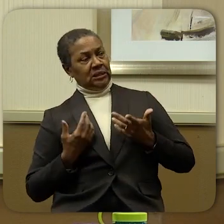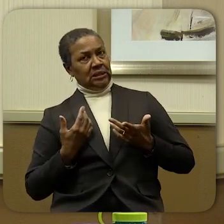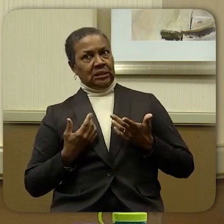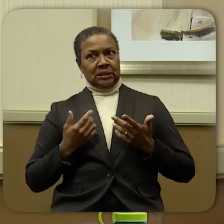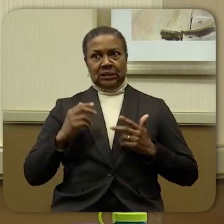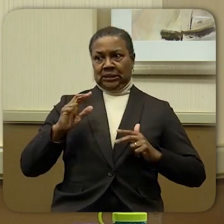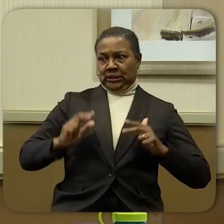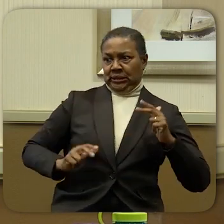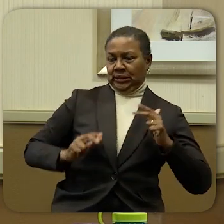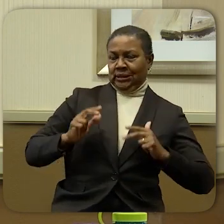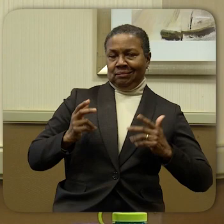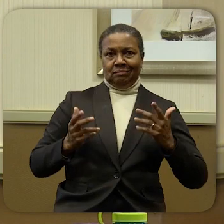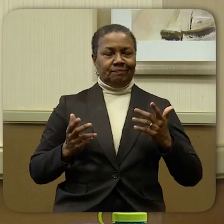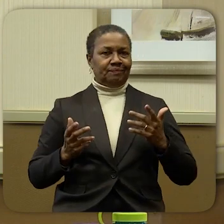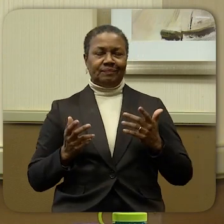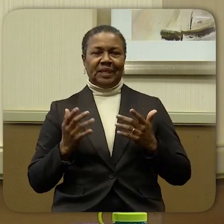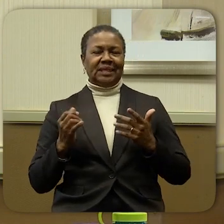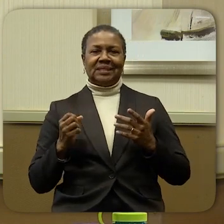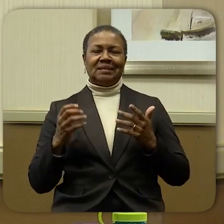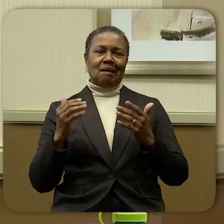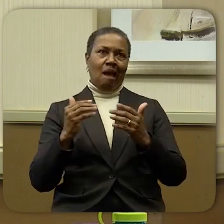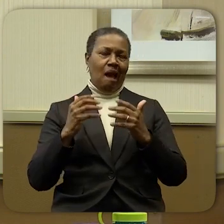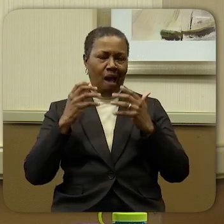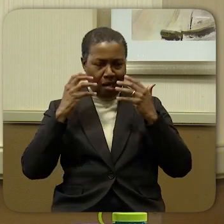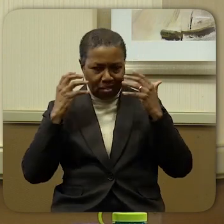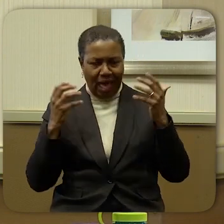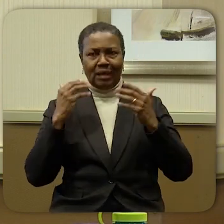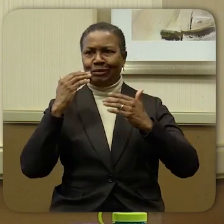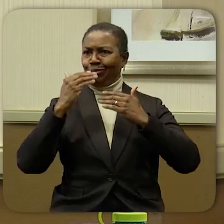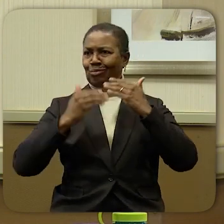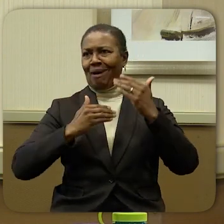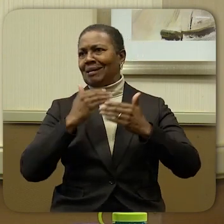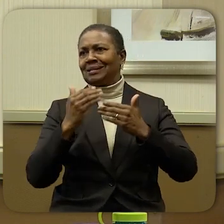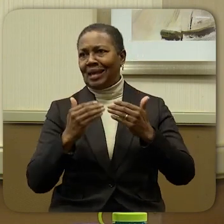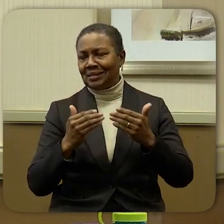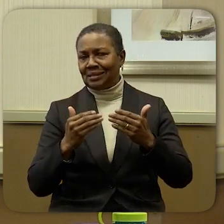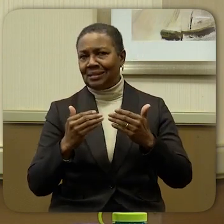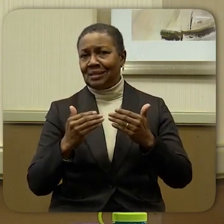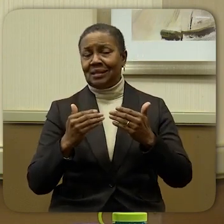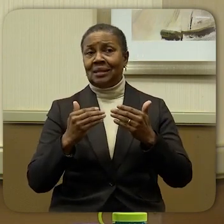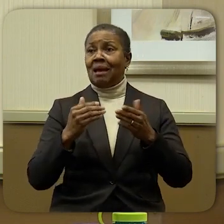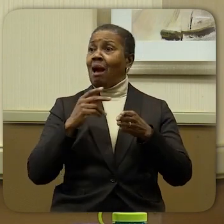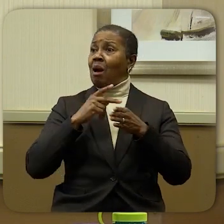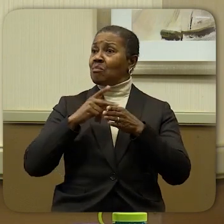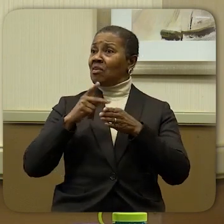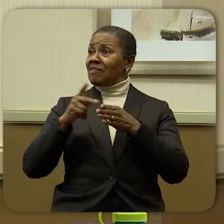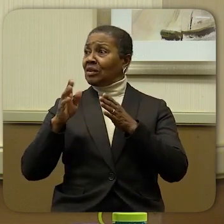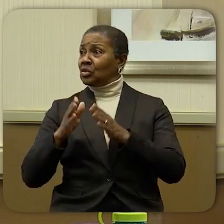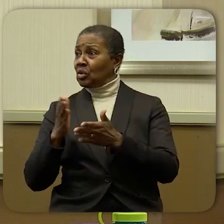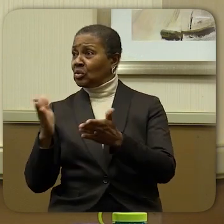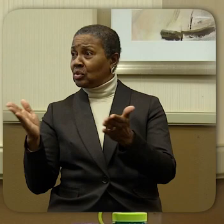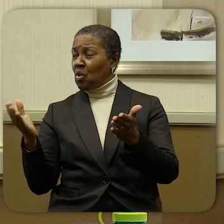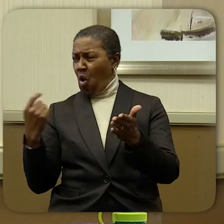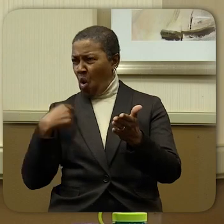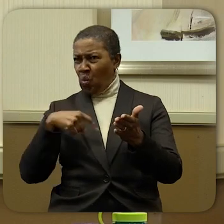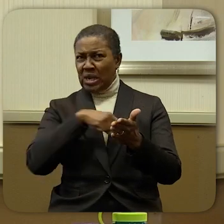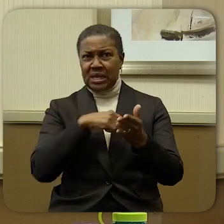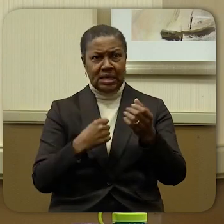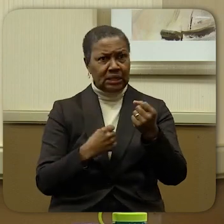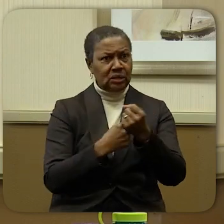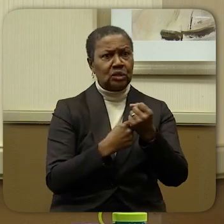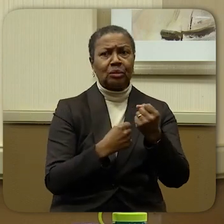way, and it's just a lot to process. And as professionals, we need the